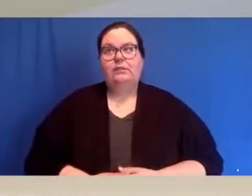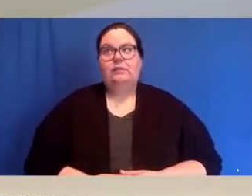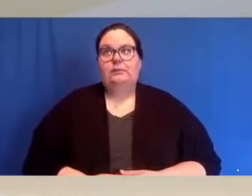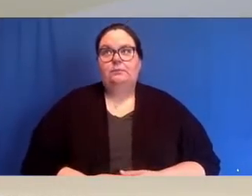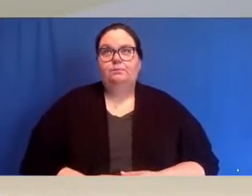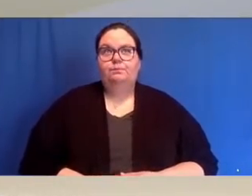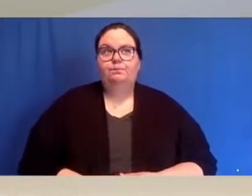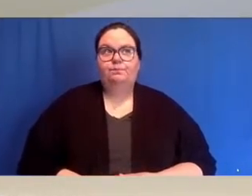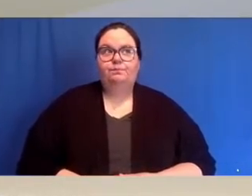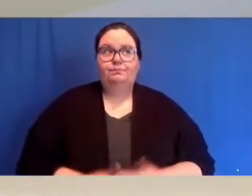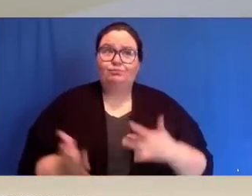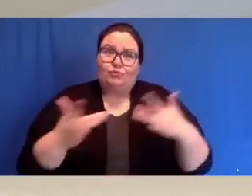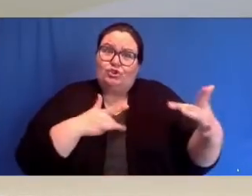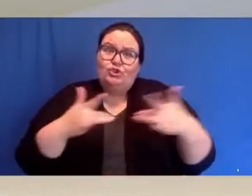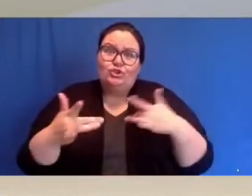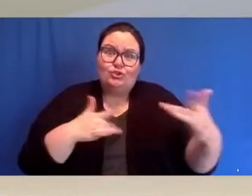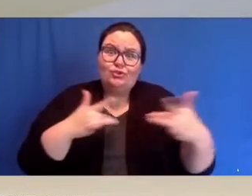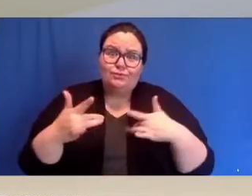It is a concern.